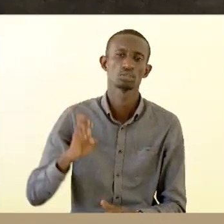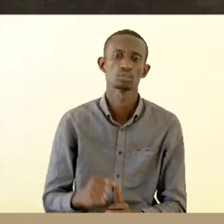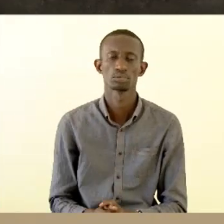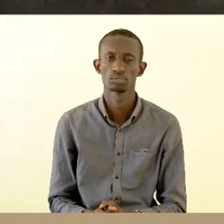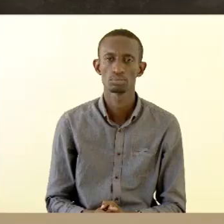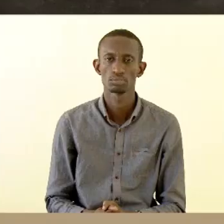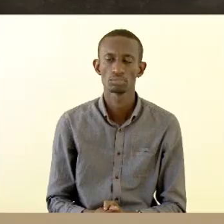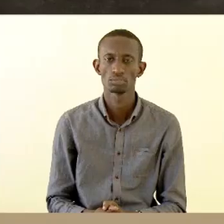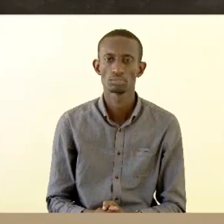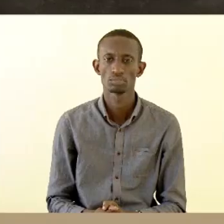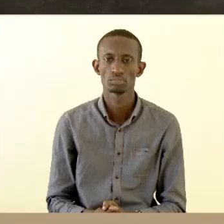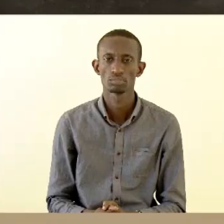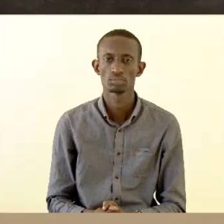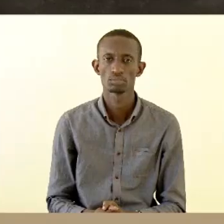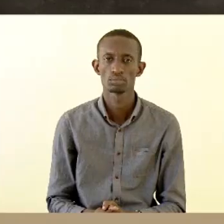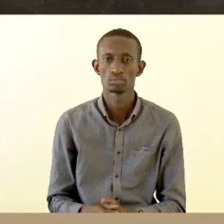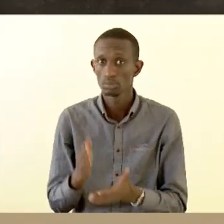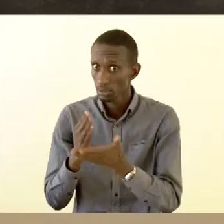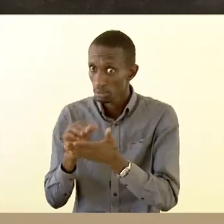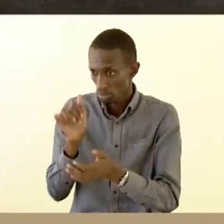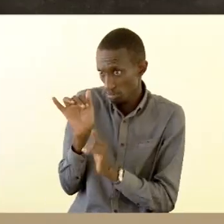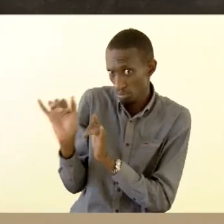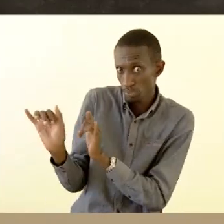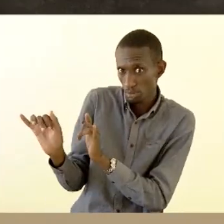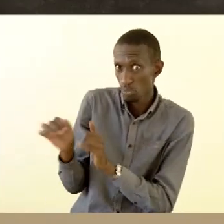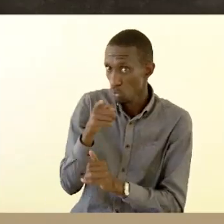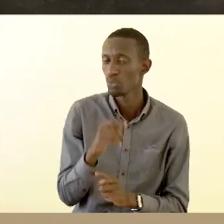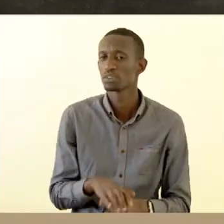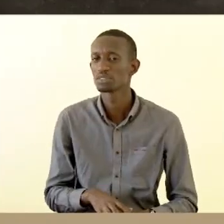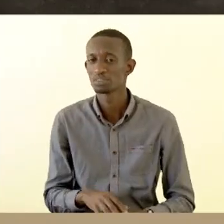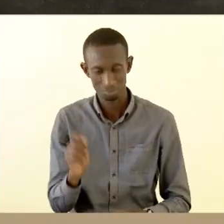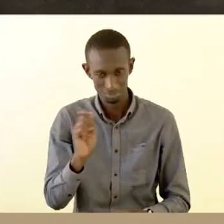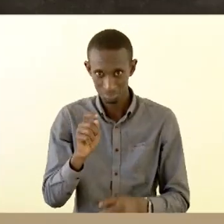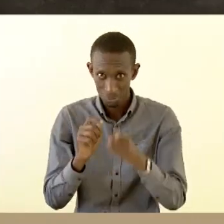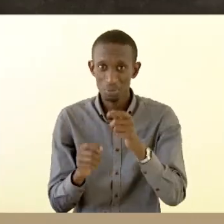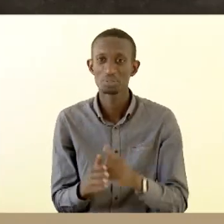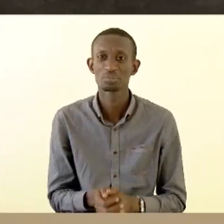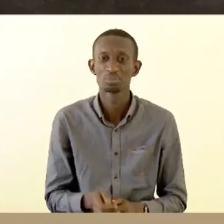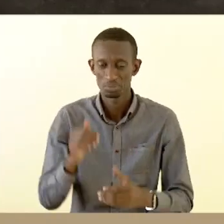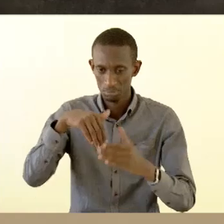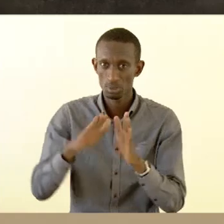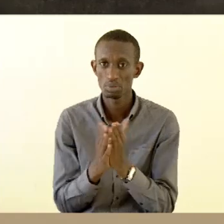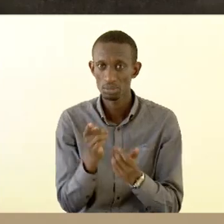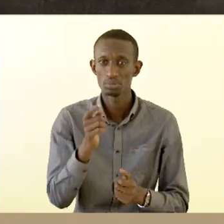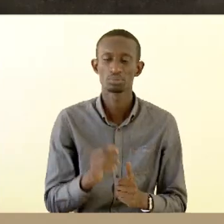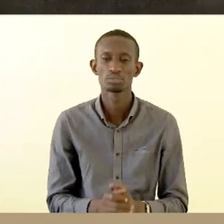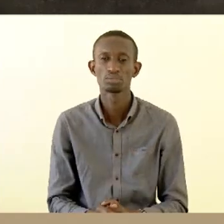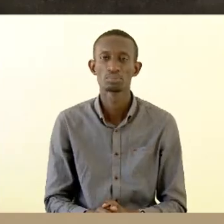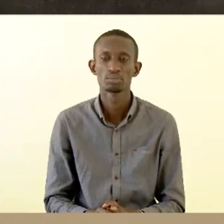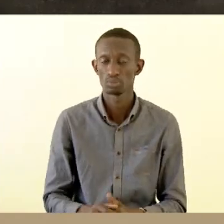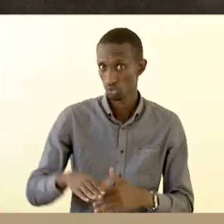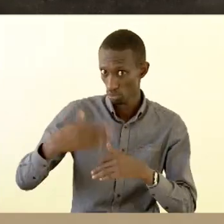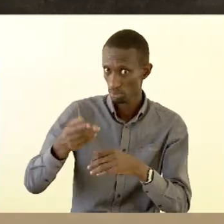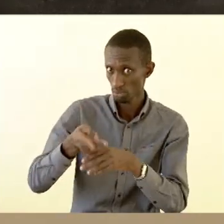nucleus. And 1 particle is remaining. You will write it down and you give